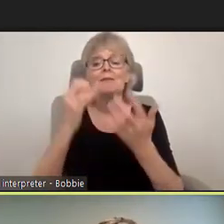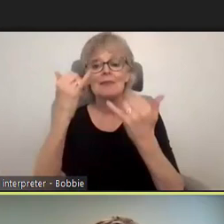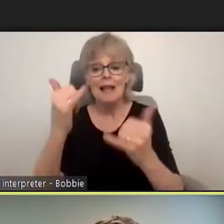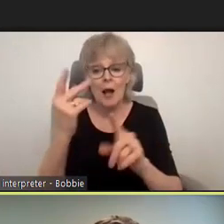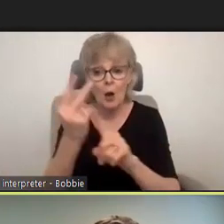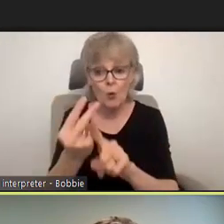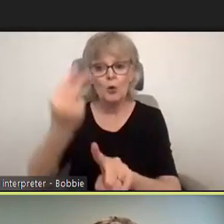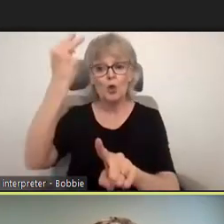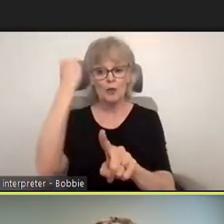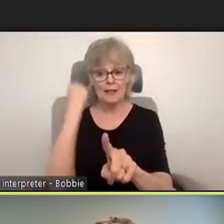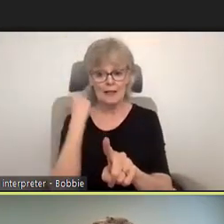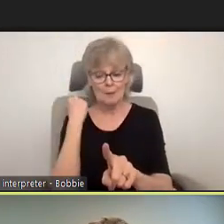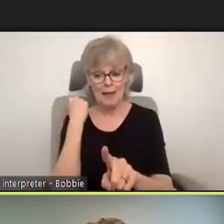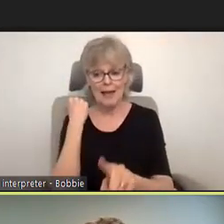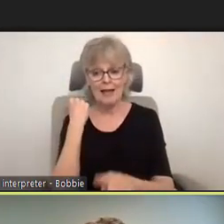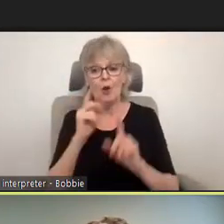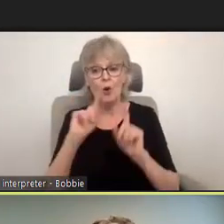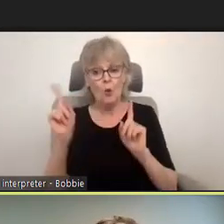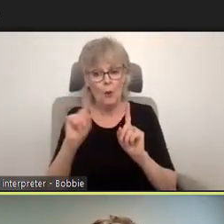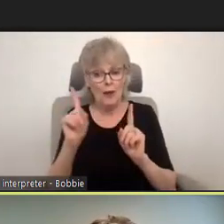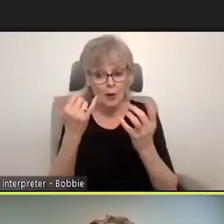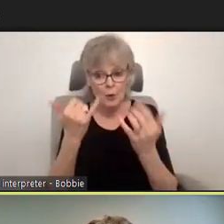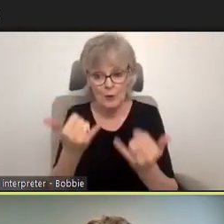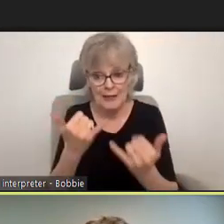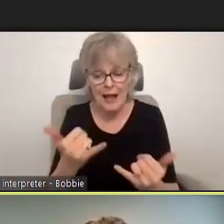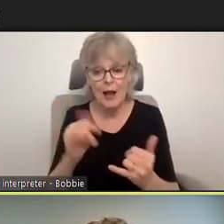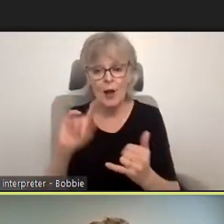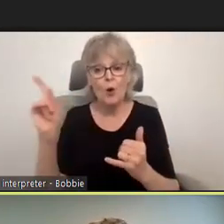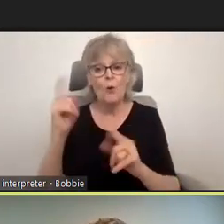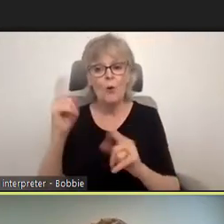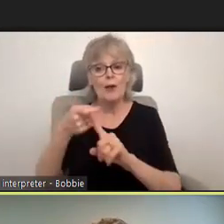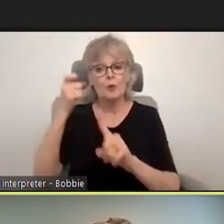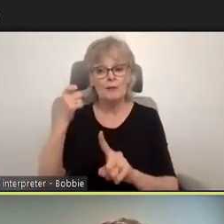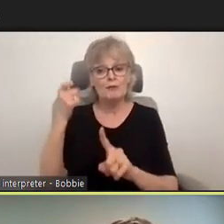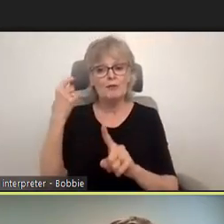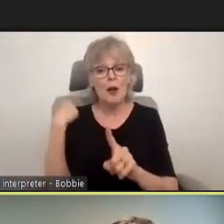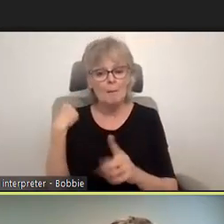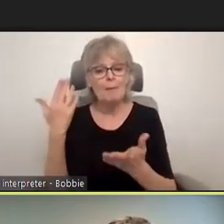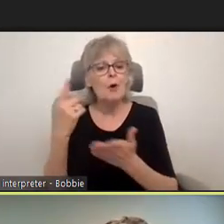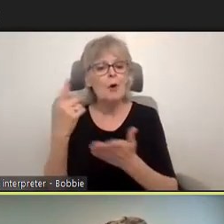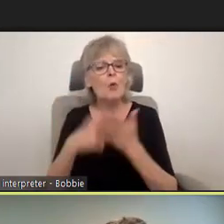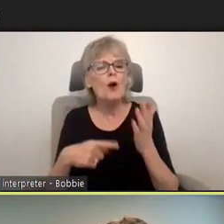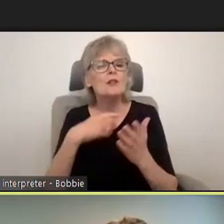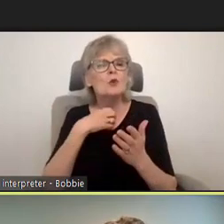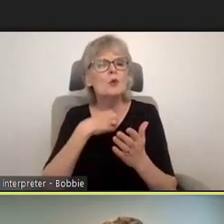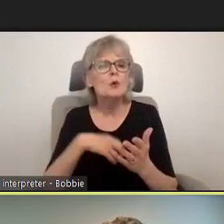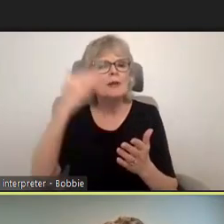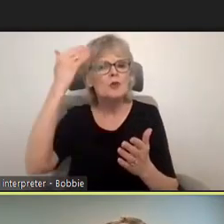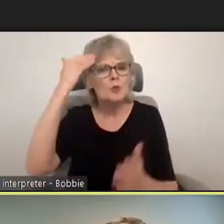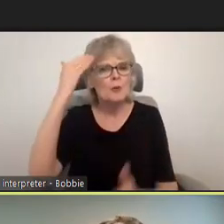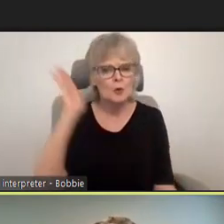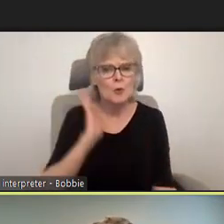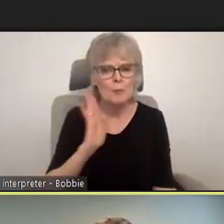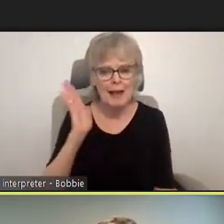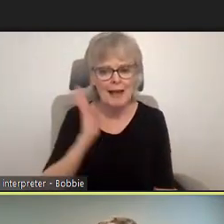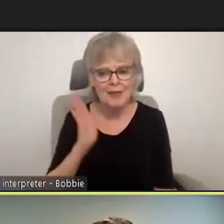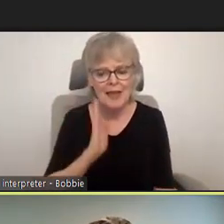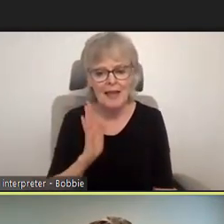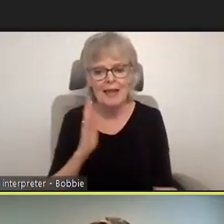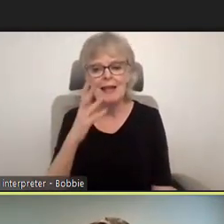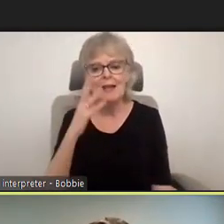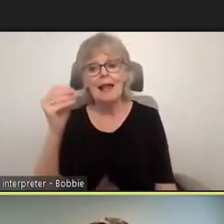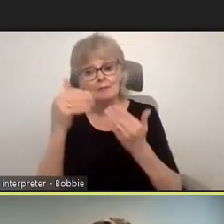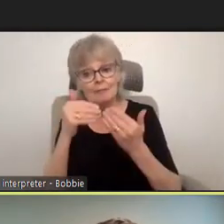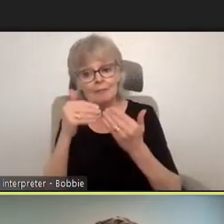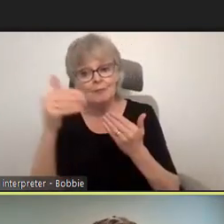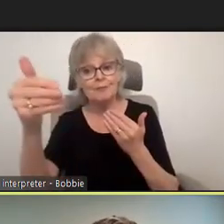looking back, where are we now? Where did we come from? What are some of the things we wish we had known back then? And moving forward, what are some of the